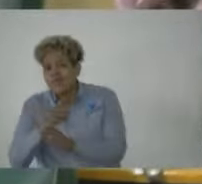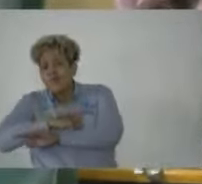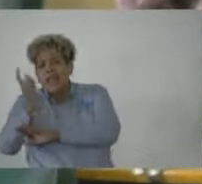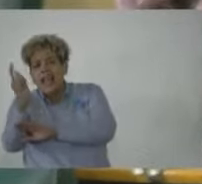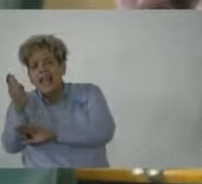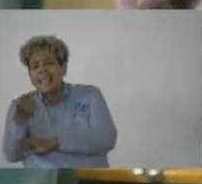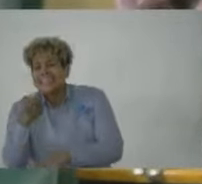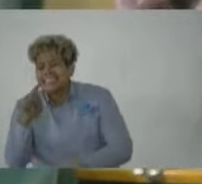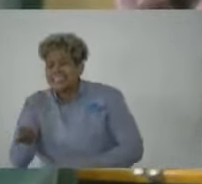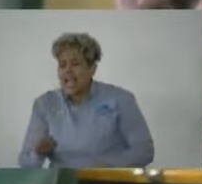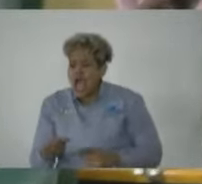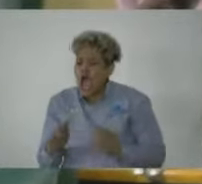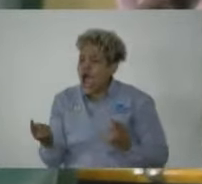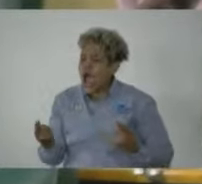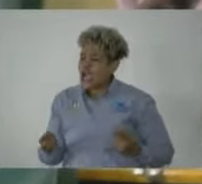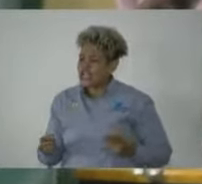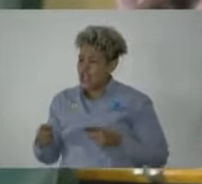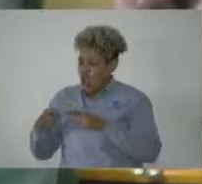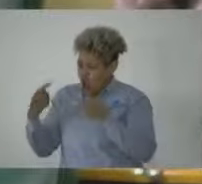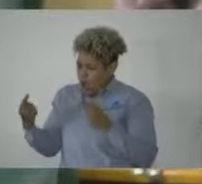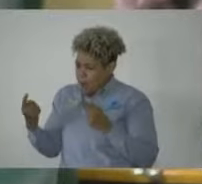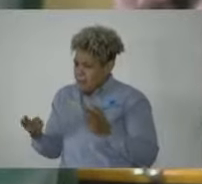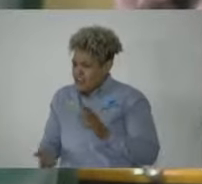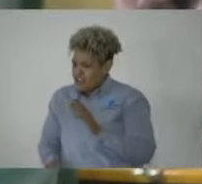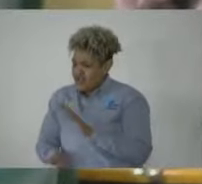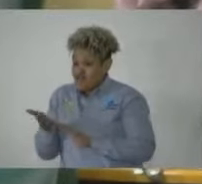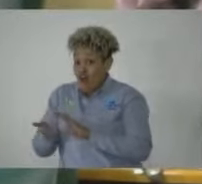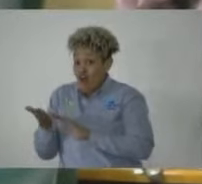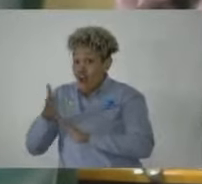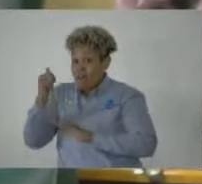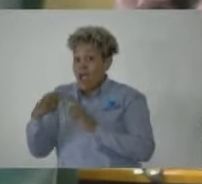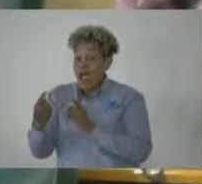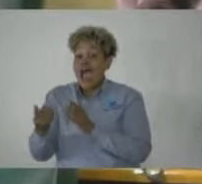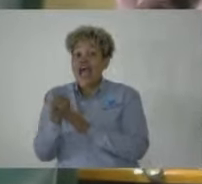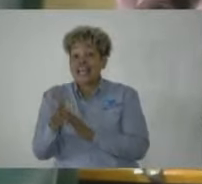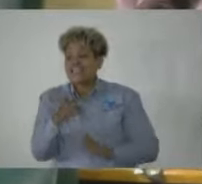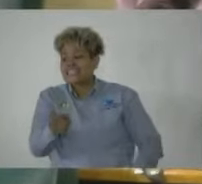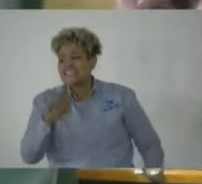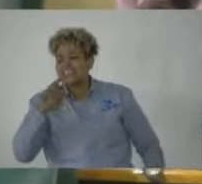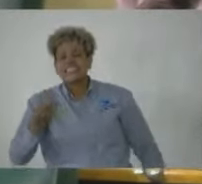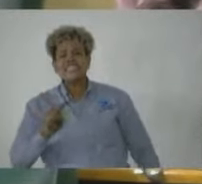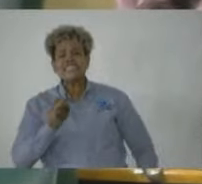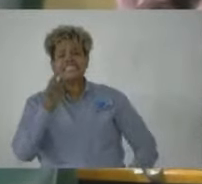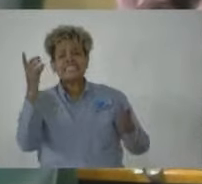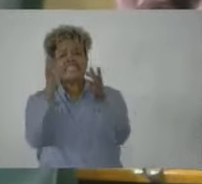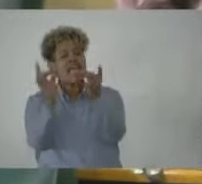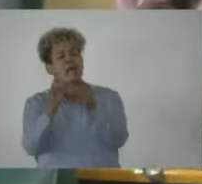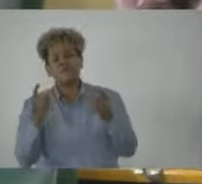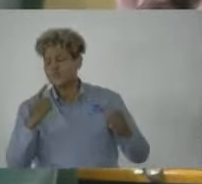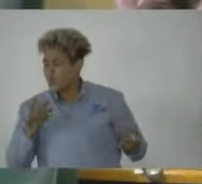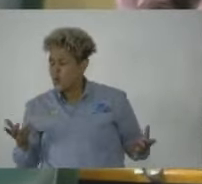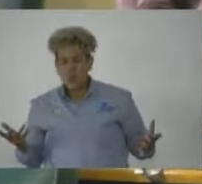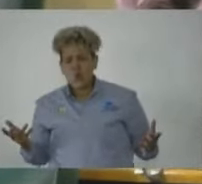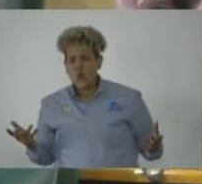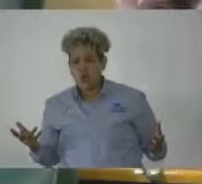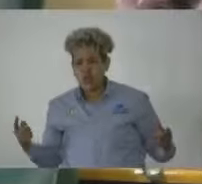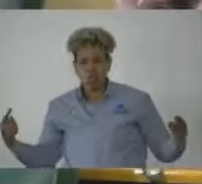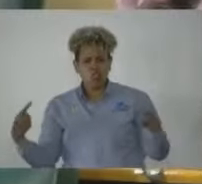the opposition leader, meaning opposition run by the opposition leader, issues a statement that